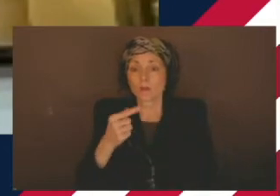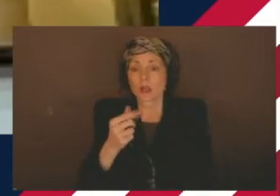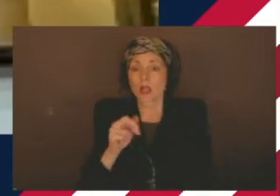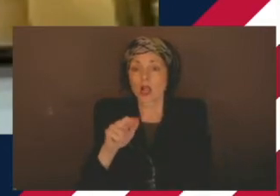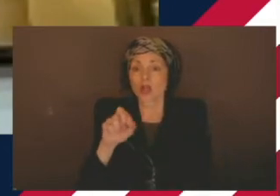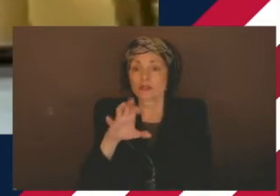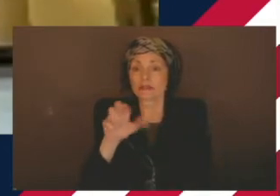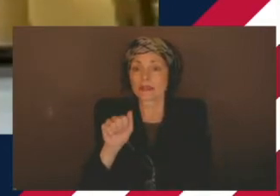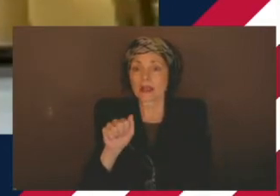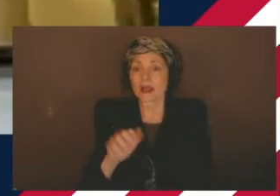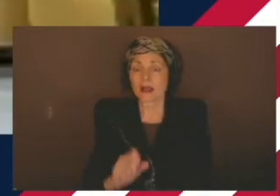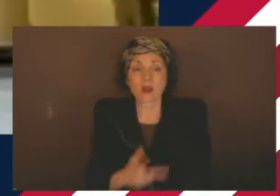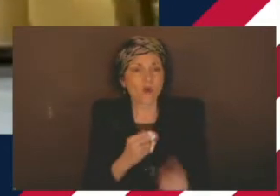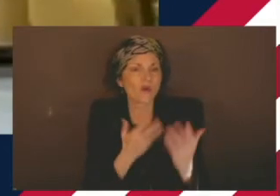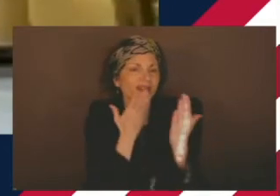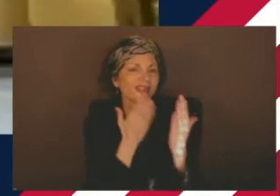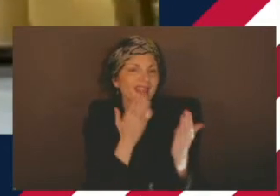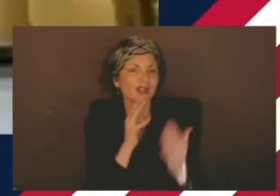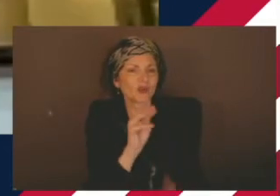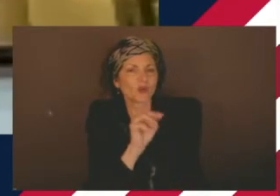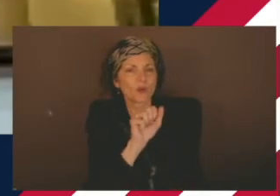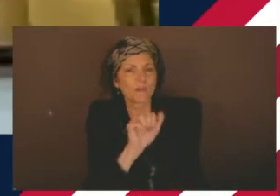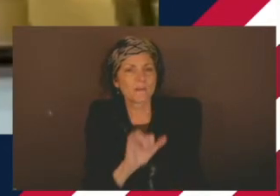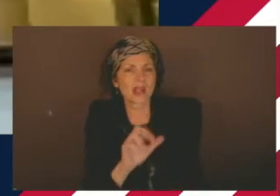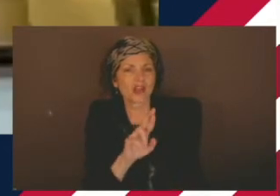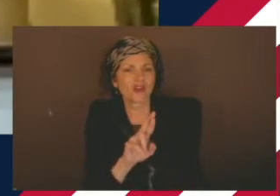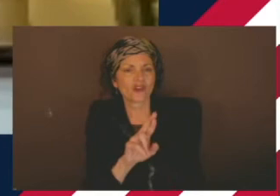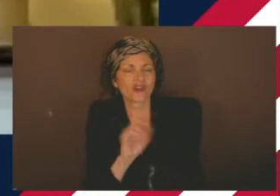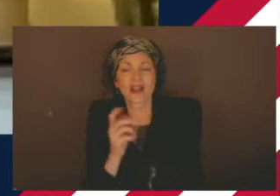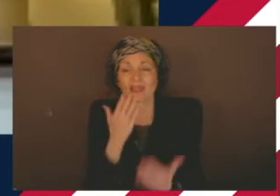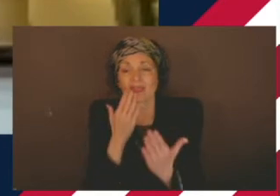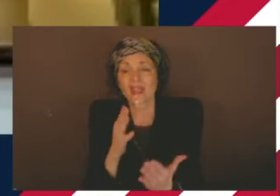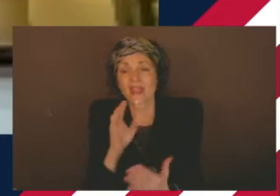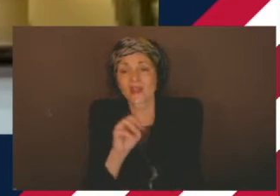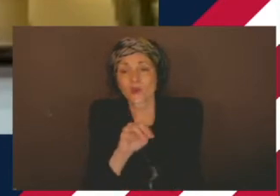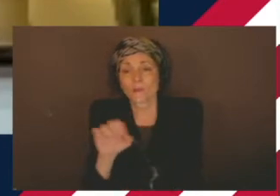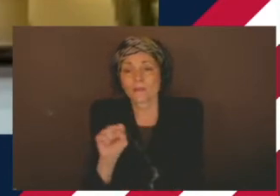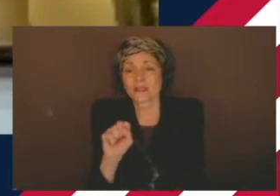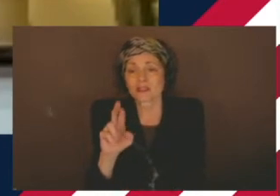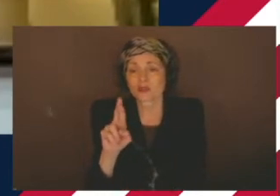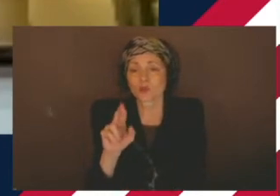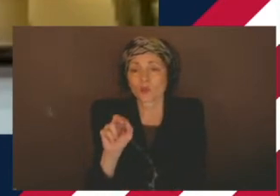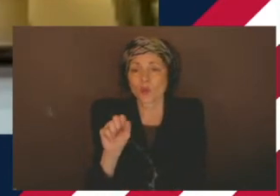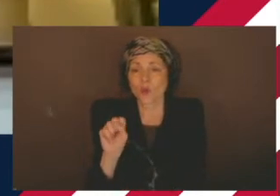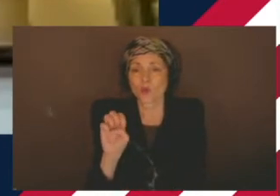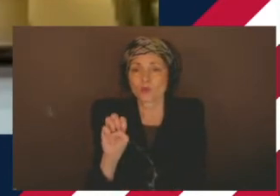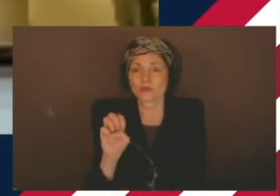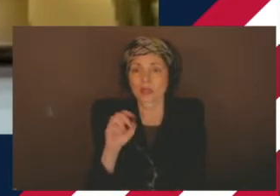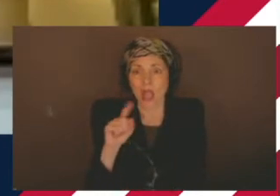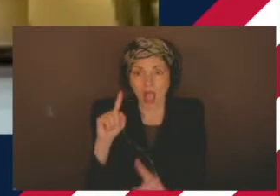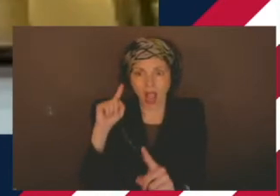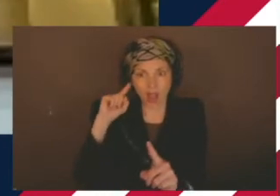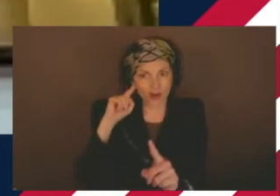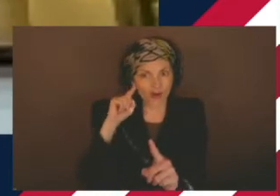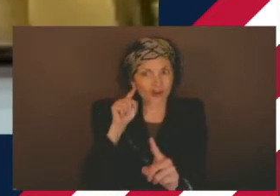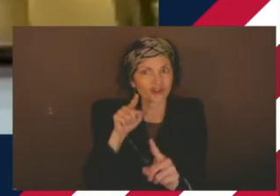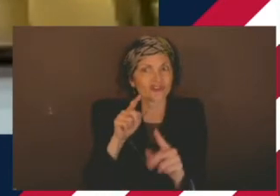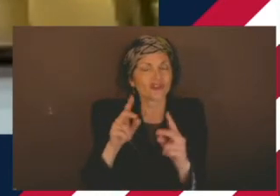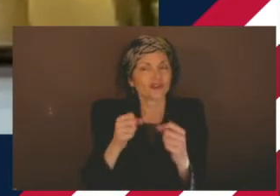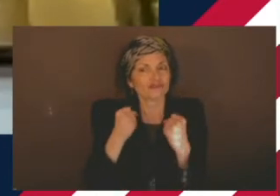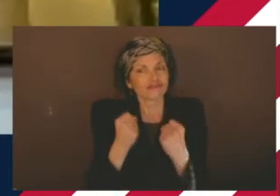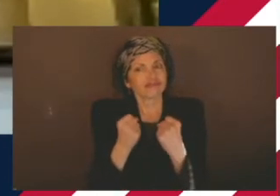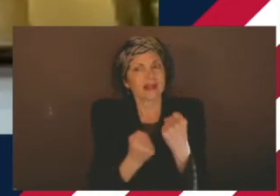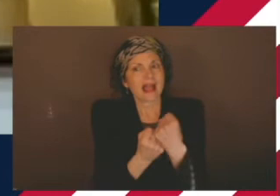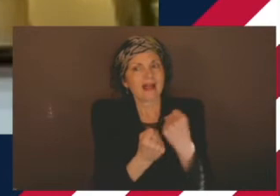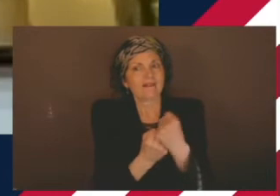Thank you, Mayor, and thank you, Ms. Rose. And I hear you're not only an advocate on this issue, but a fierce